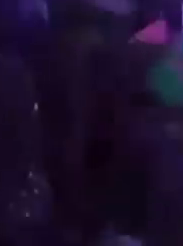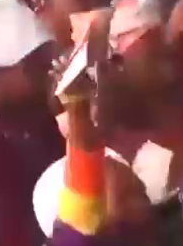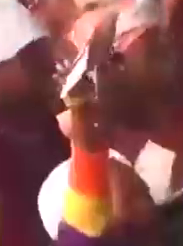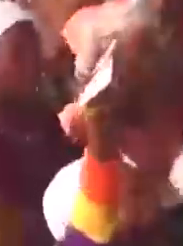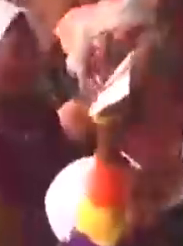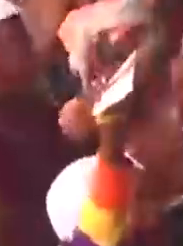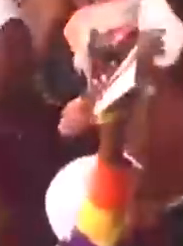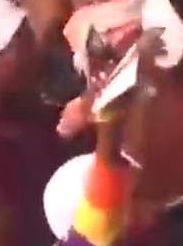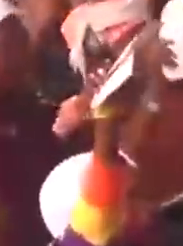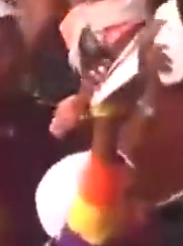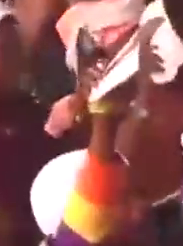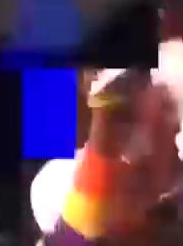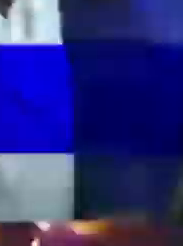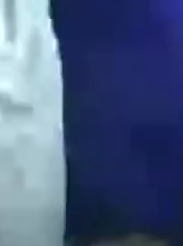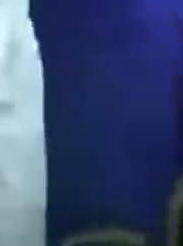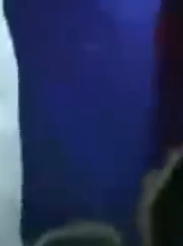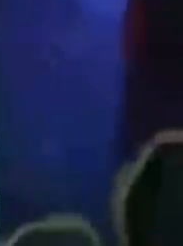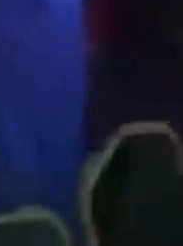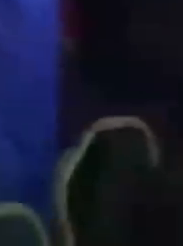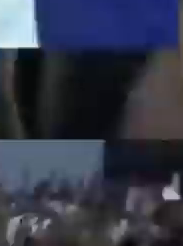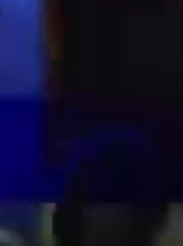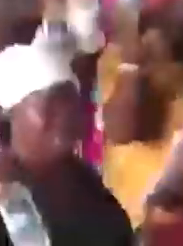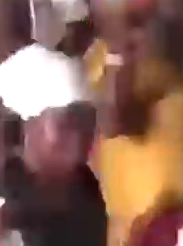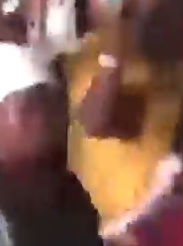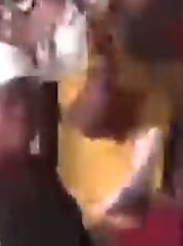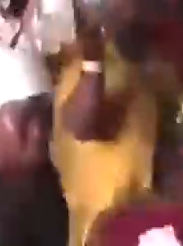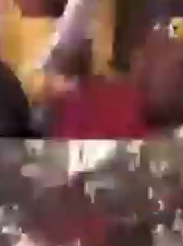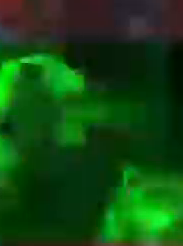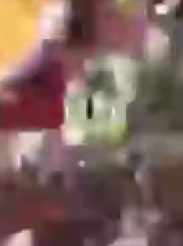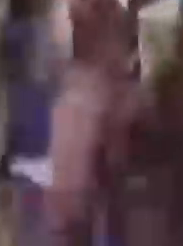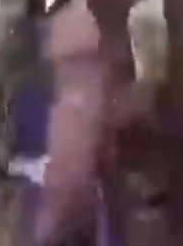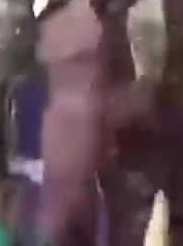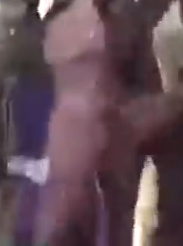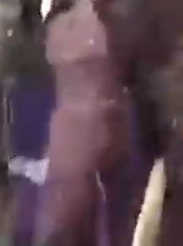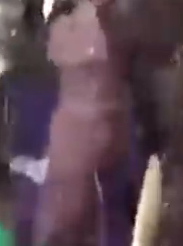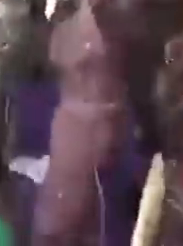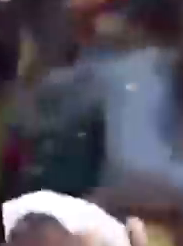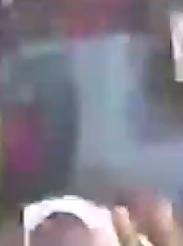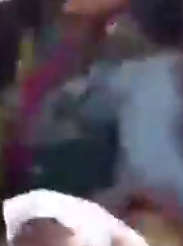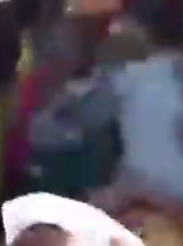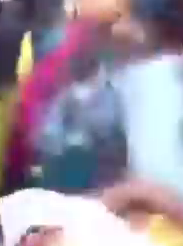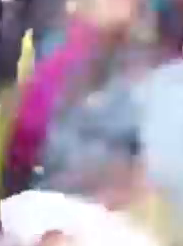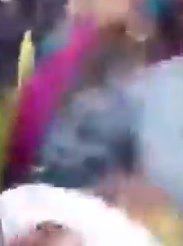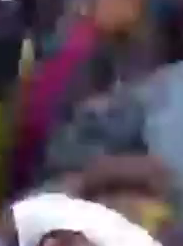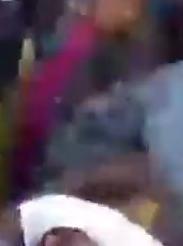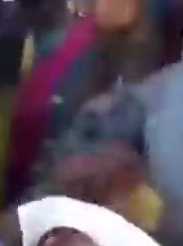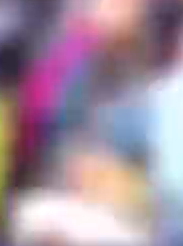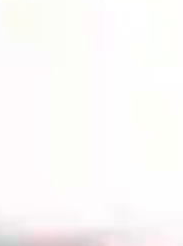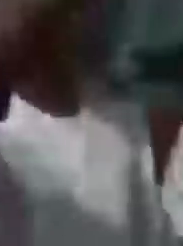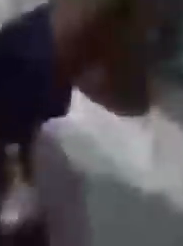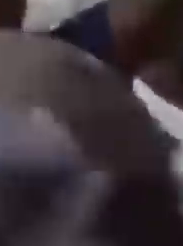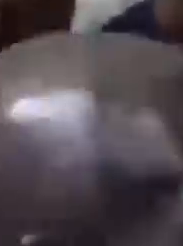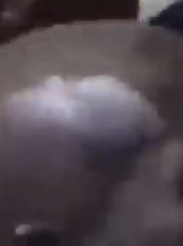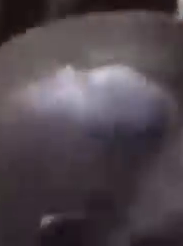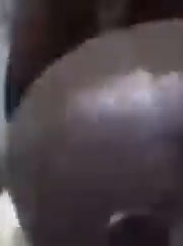se daduo o fe pale gbogbo ibi wa ti de na mo lo gbara wo lo ndi olona egun di le e pe tabi adabi ma bo wa pade